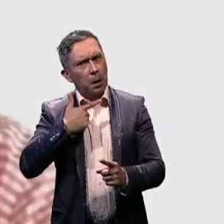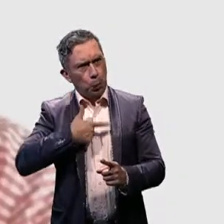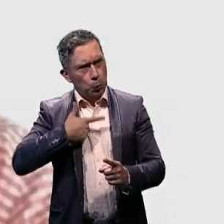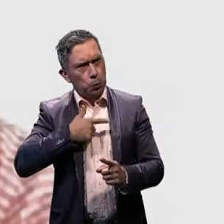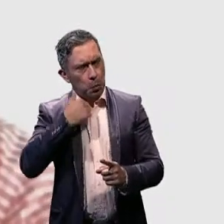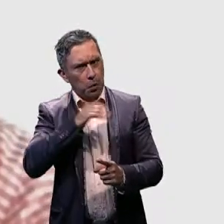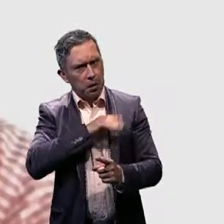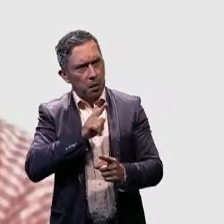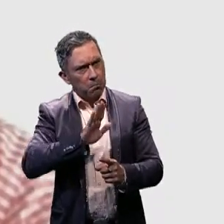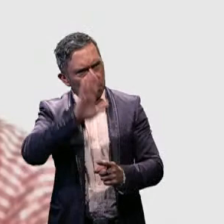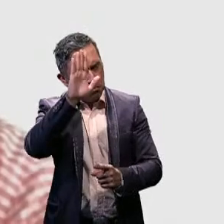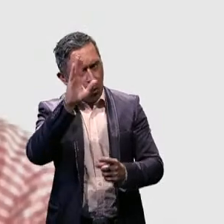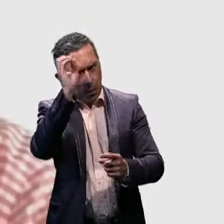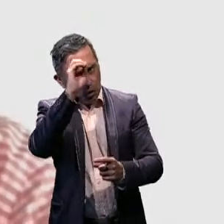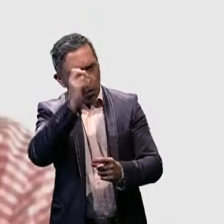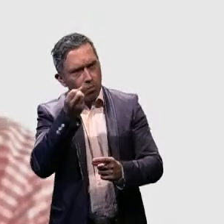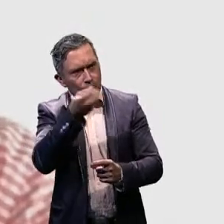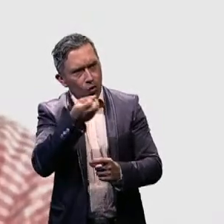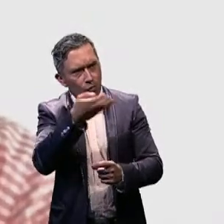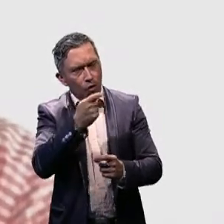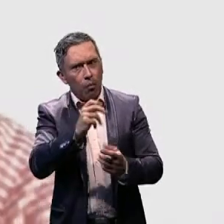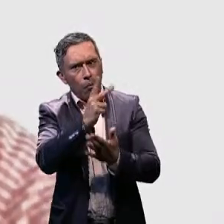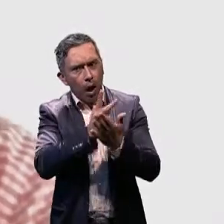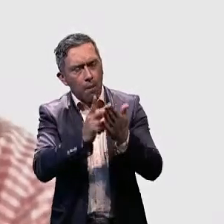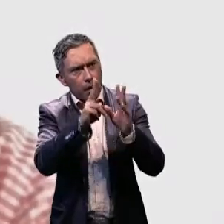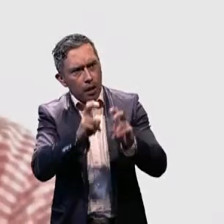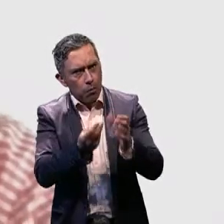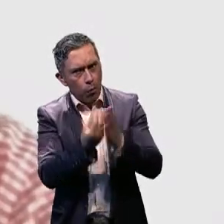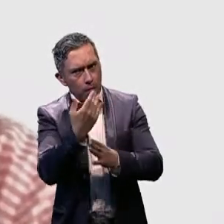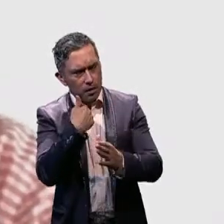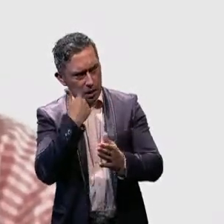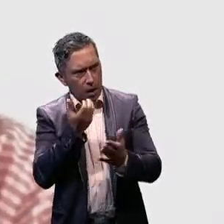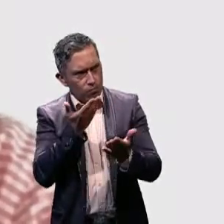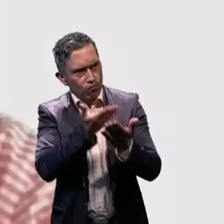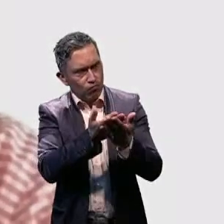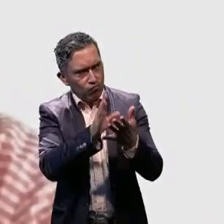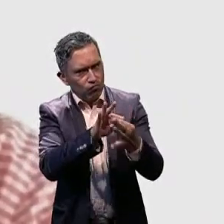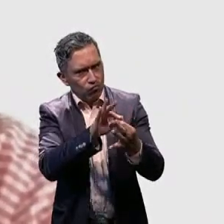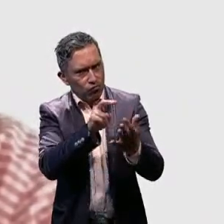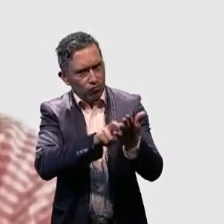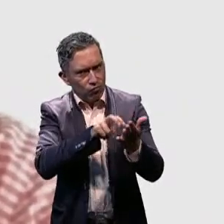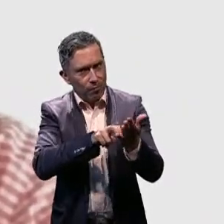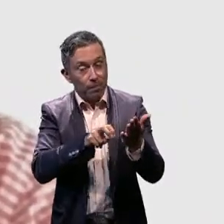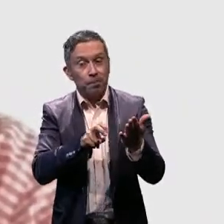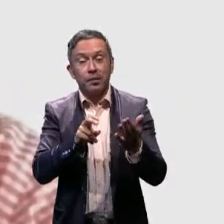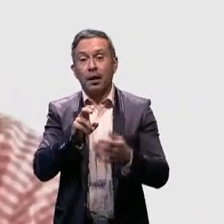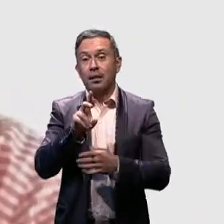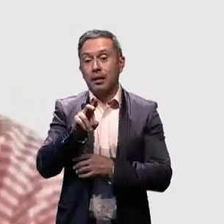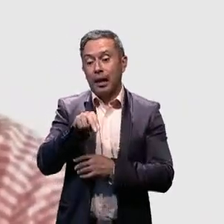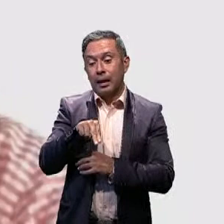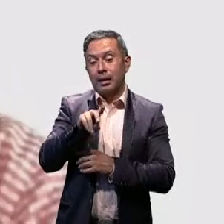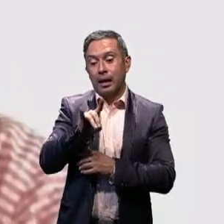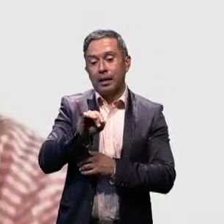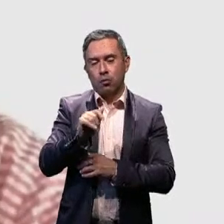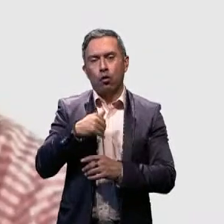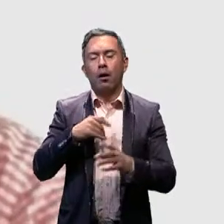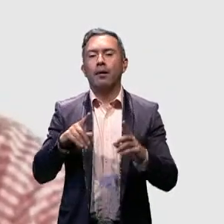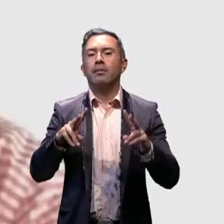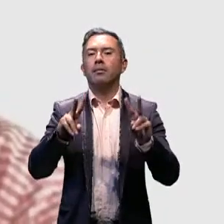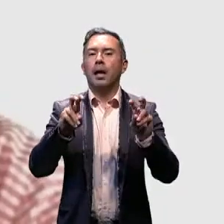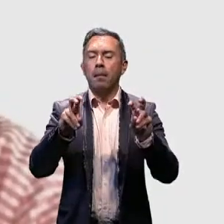that have interests, and that are willing to participate in building this new agenda. So we are in